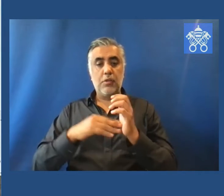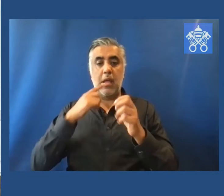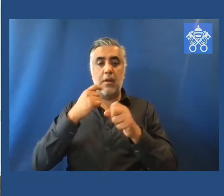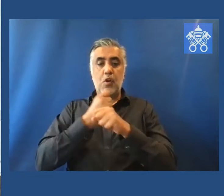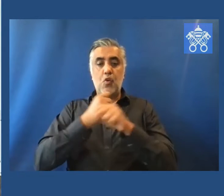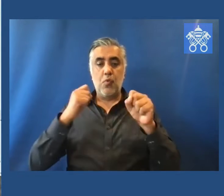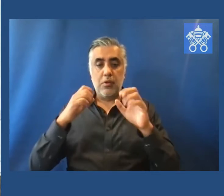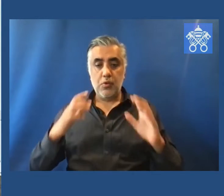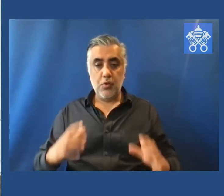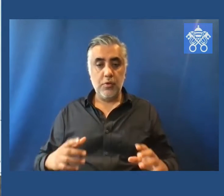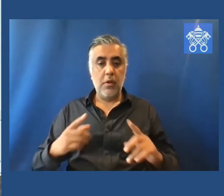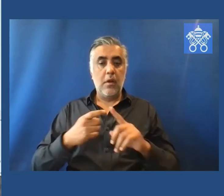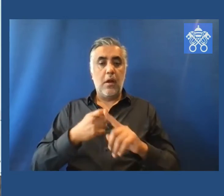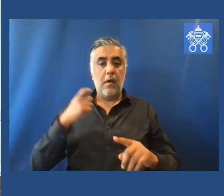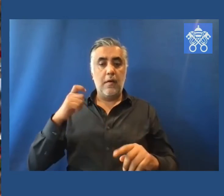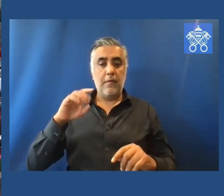the